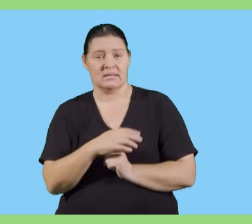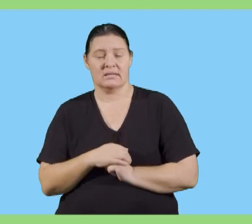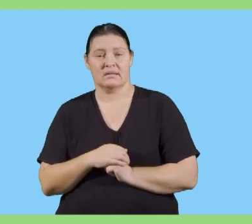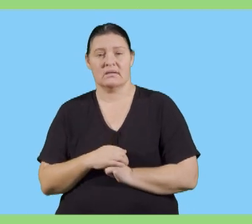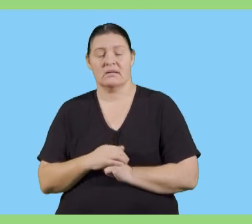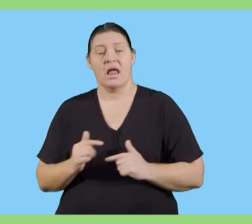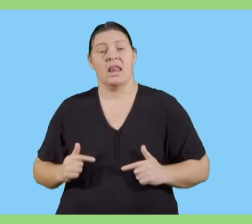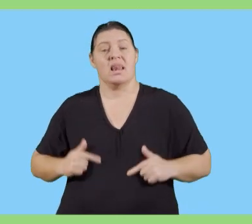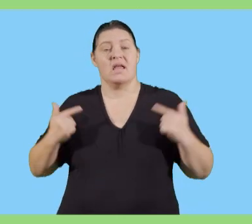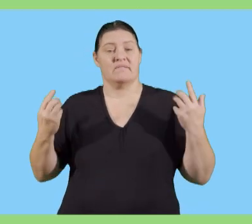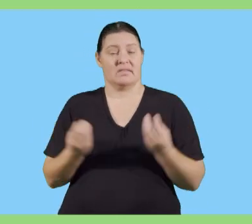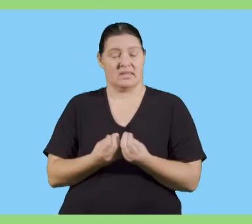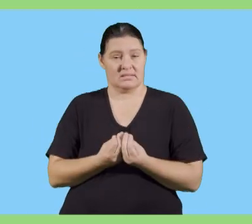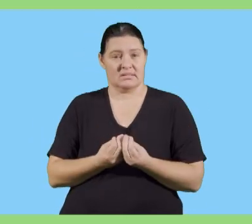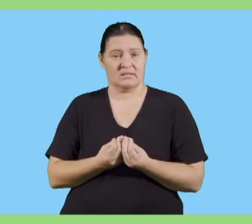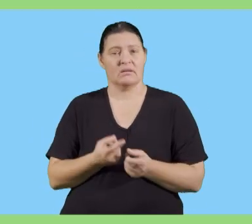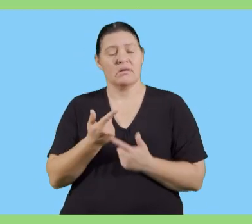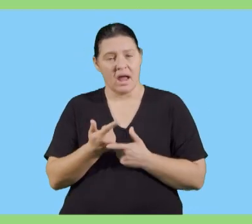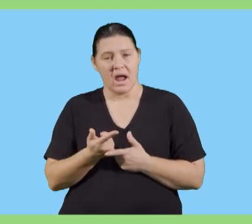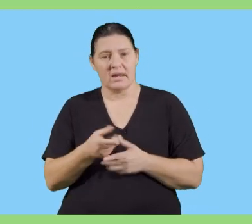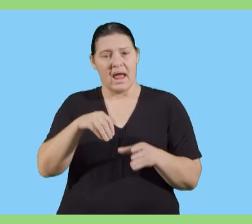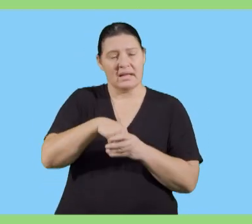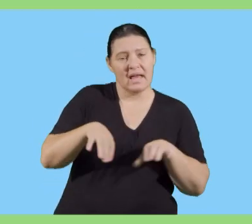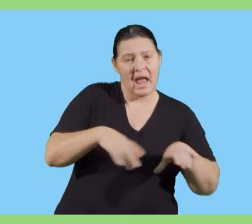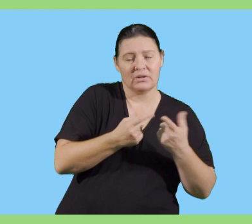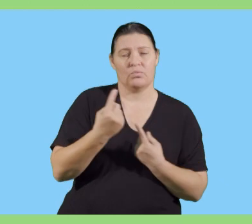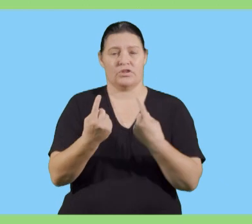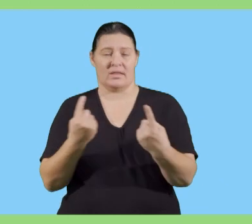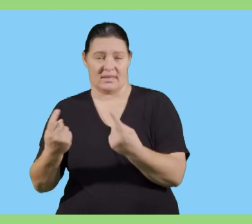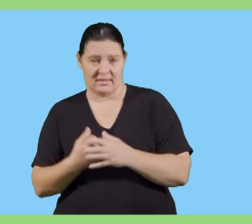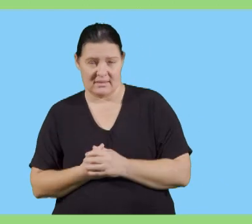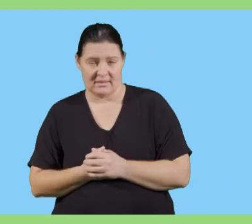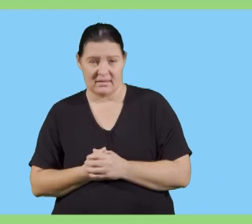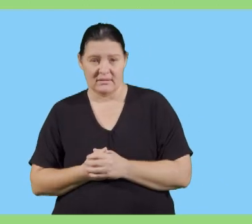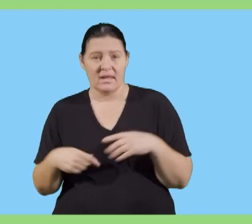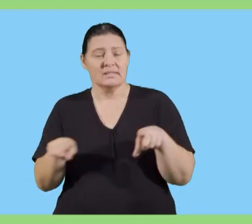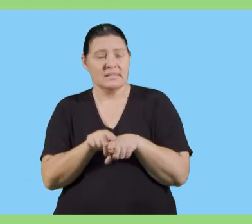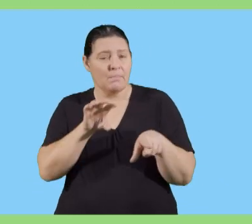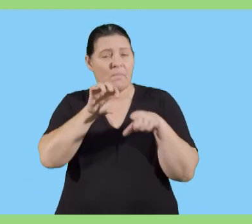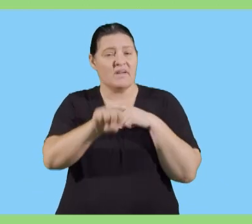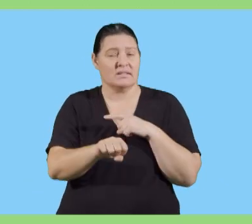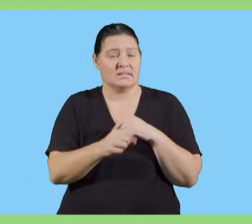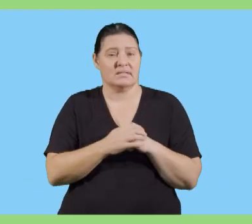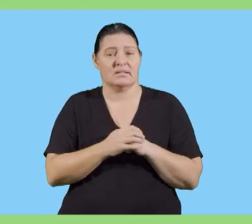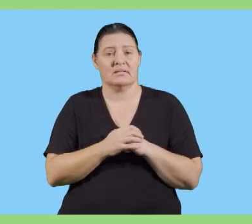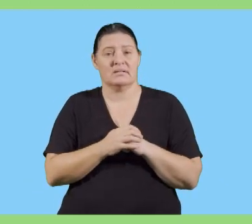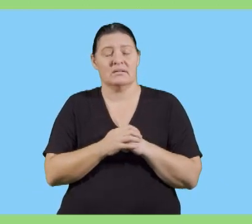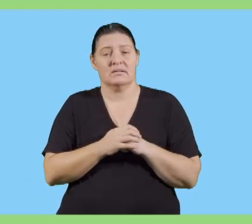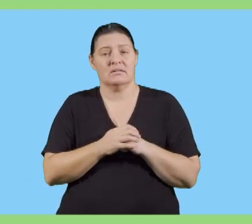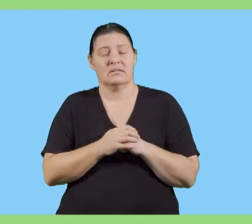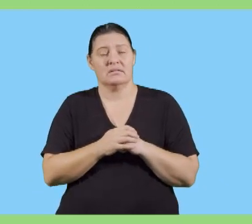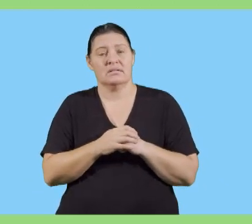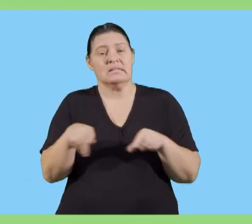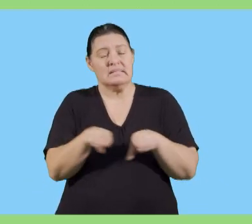find the very same living organisms interacting with their environment. So we can see the guinea fowl here